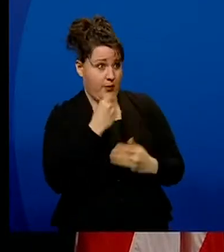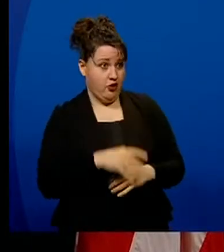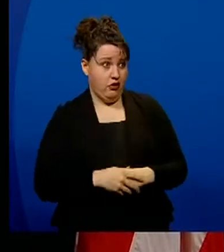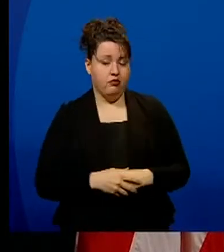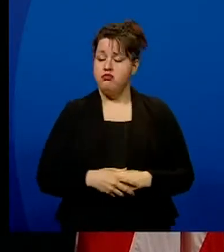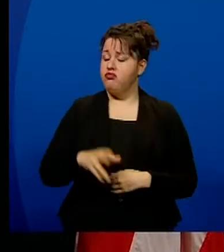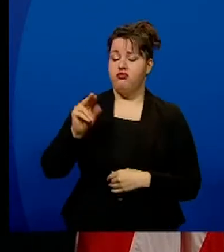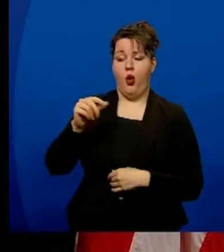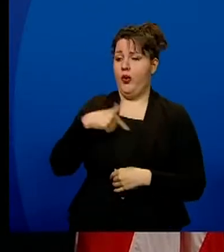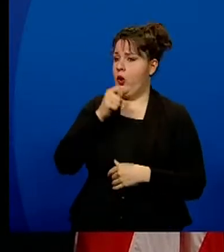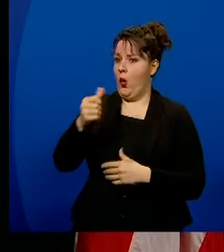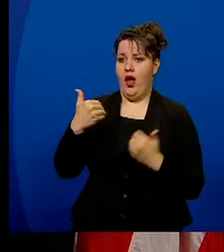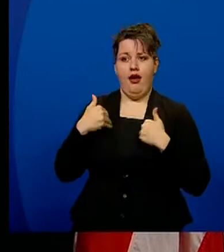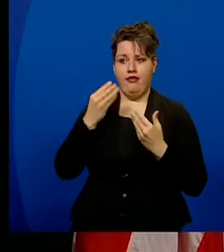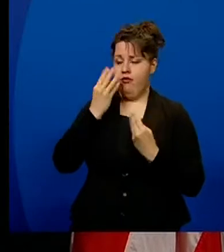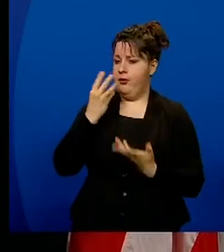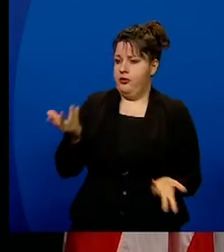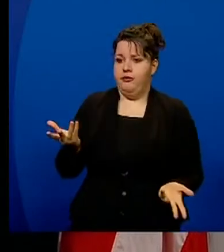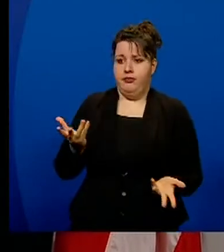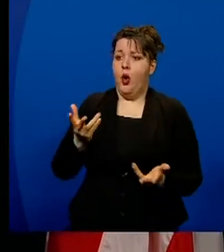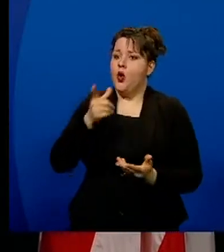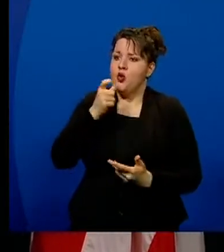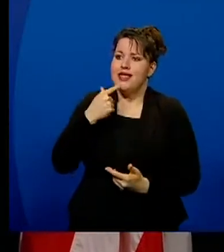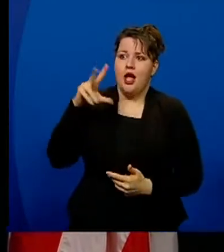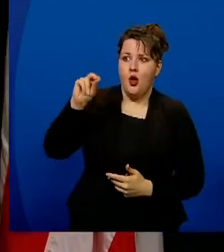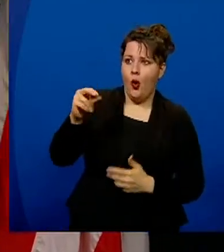don't have the information? We do not. Okay.